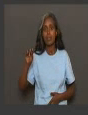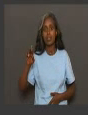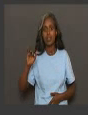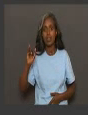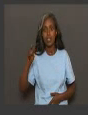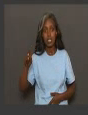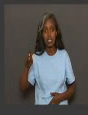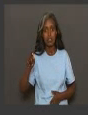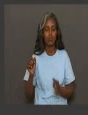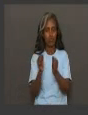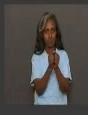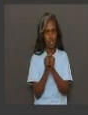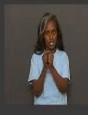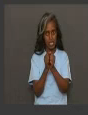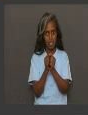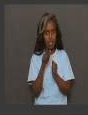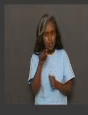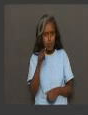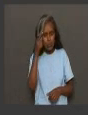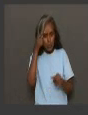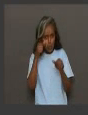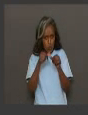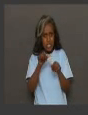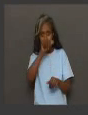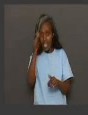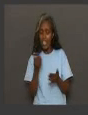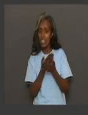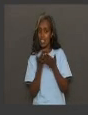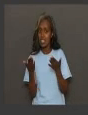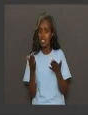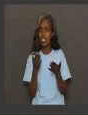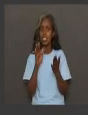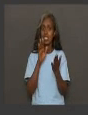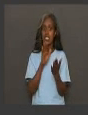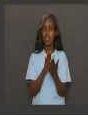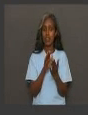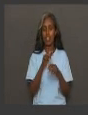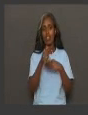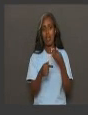together. Do you notice anything significant about it?